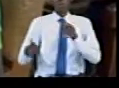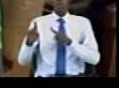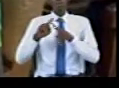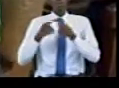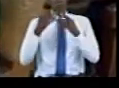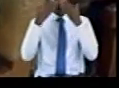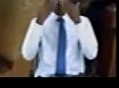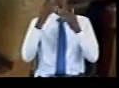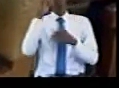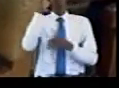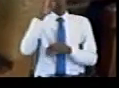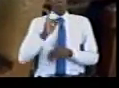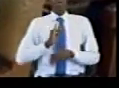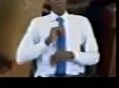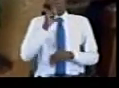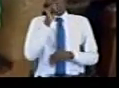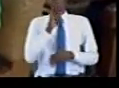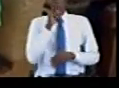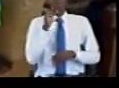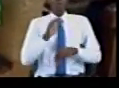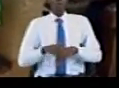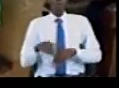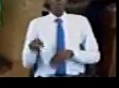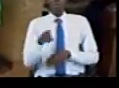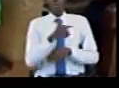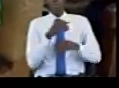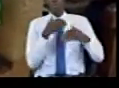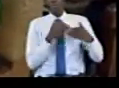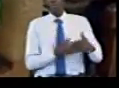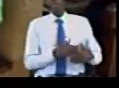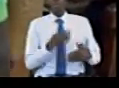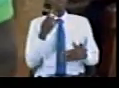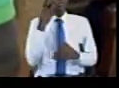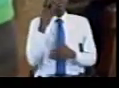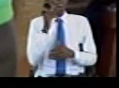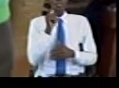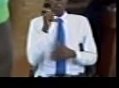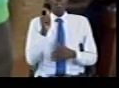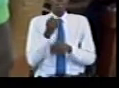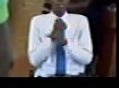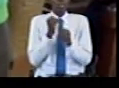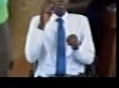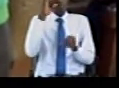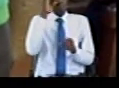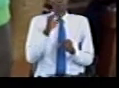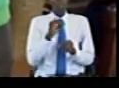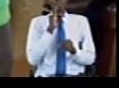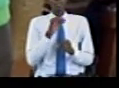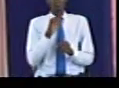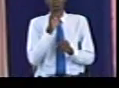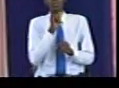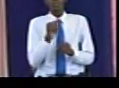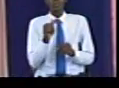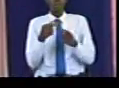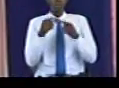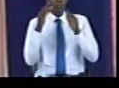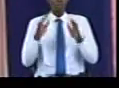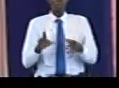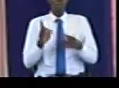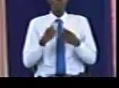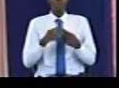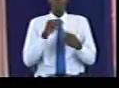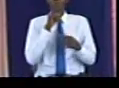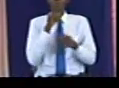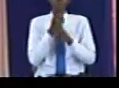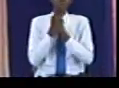verse 27. An unjust man is an abomination to the just, and he that is upright in the way